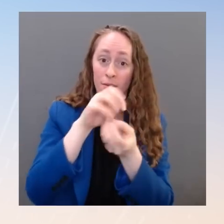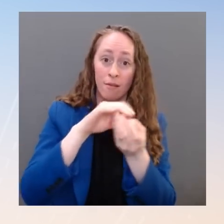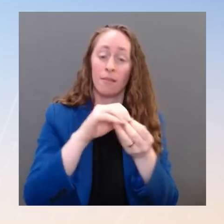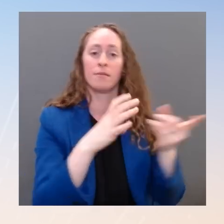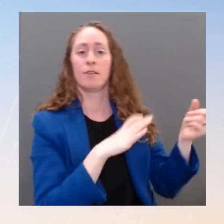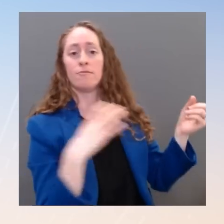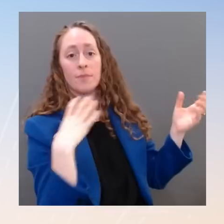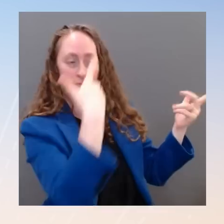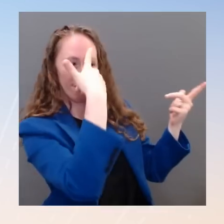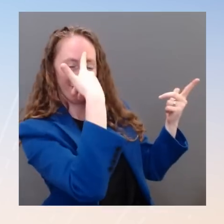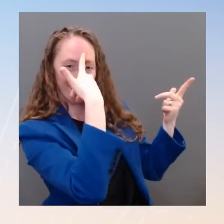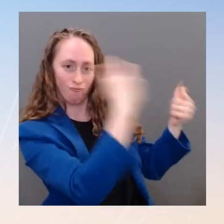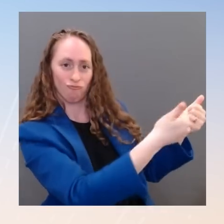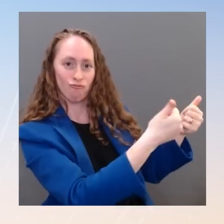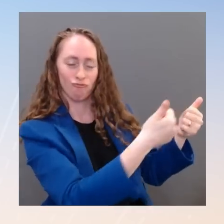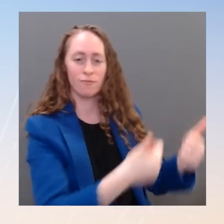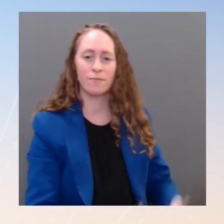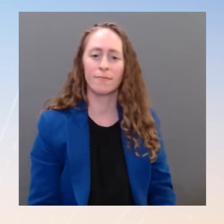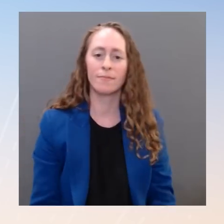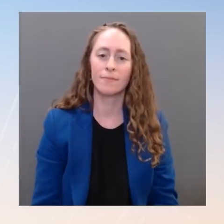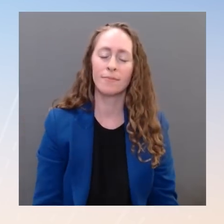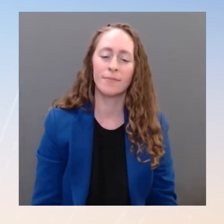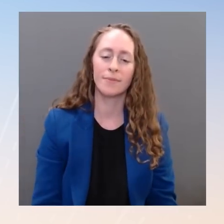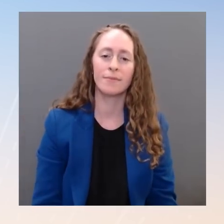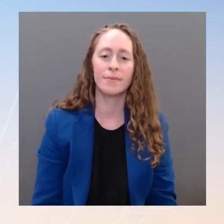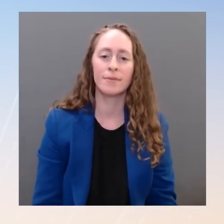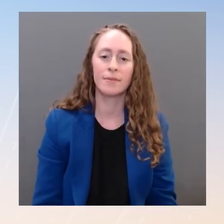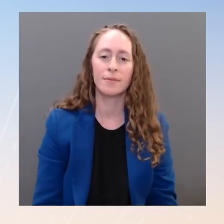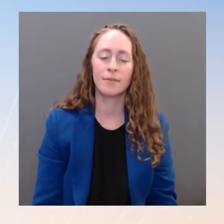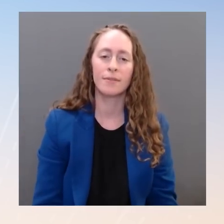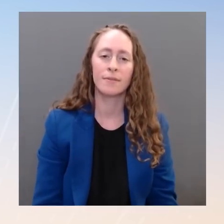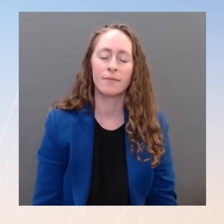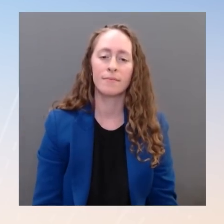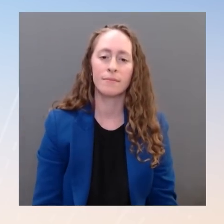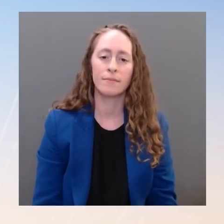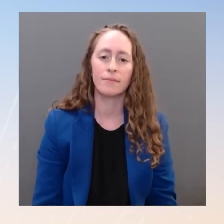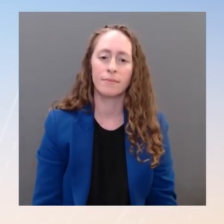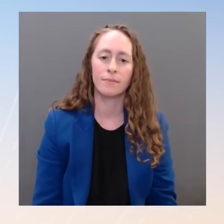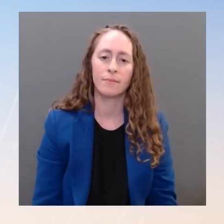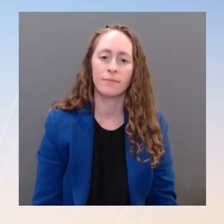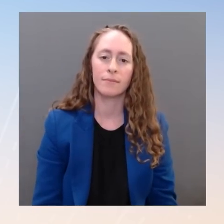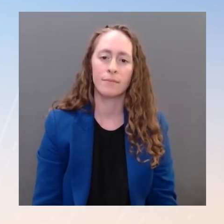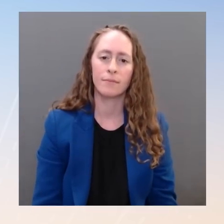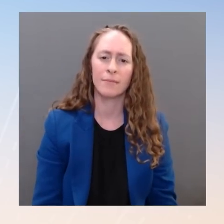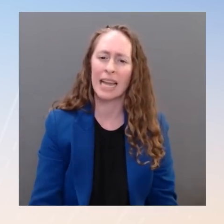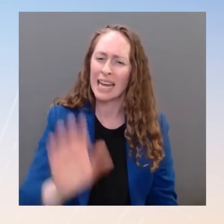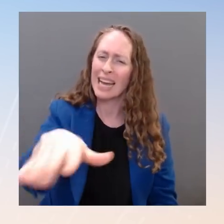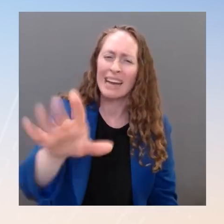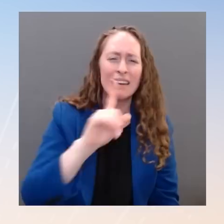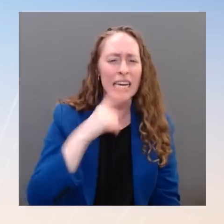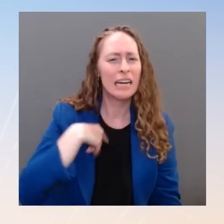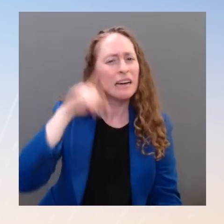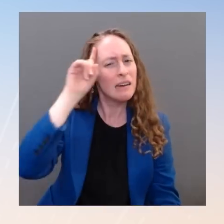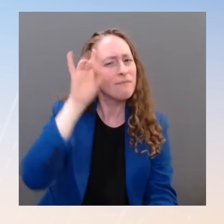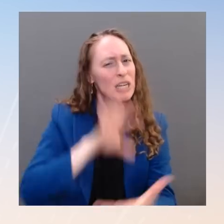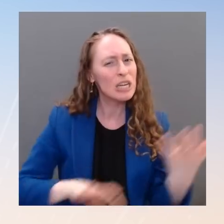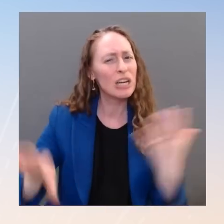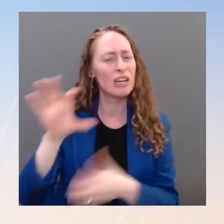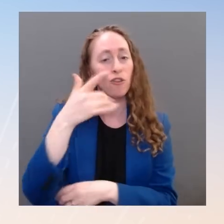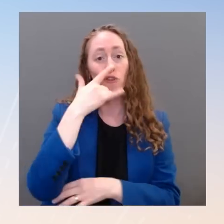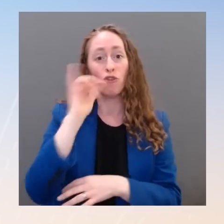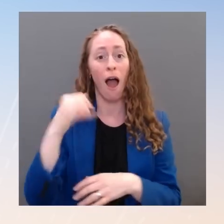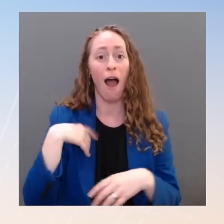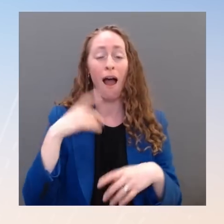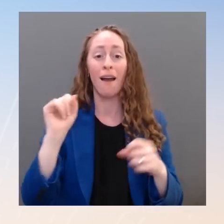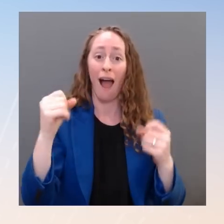was just confusing because in his letter to Congress, he seemed to say he did want it tied to the COVID-19 funding. But he told reporters he didn't care if it was